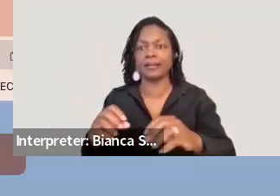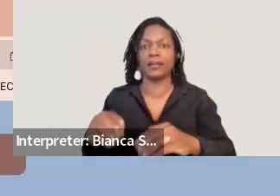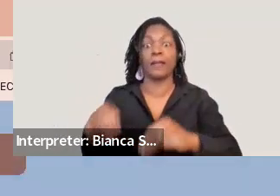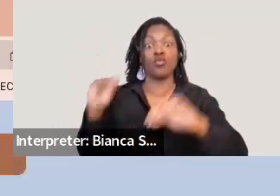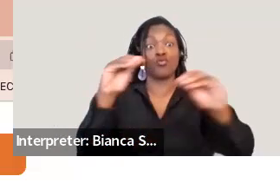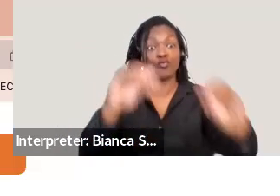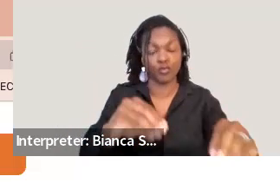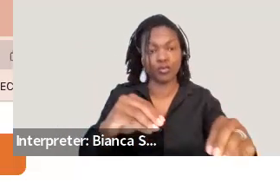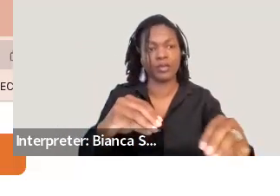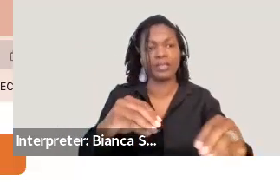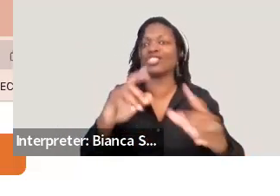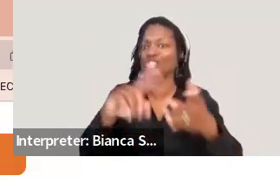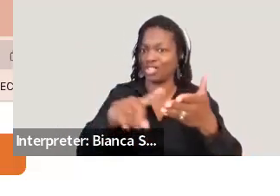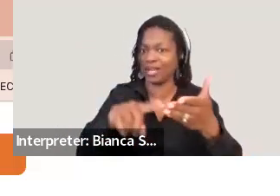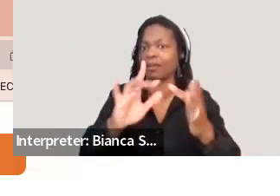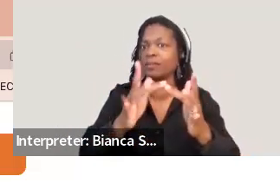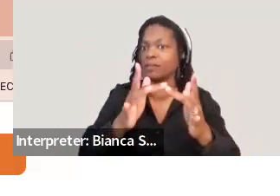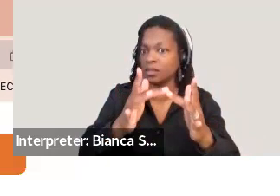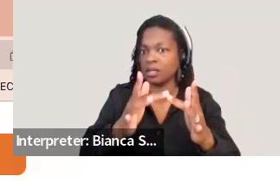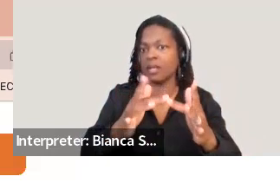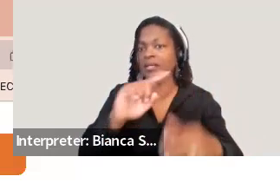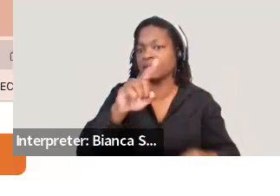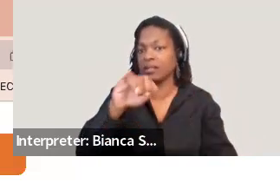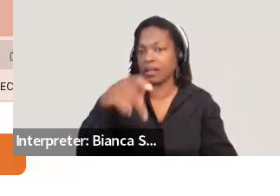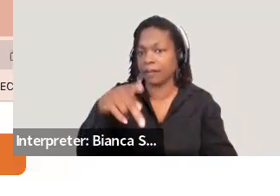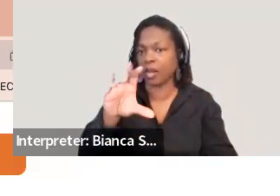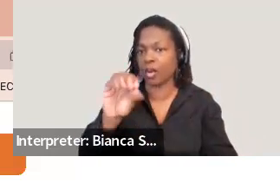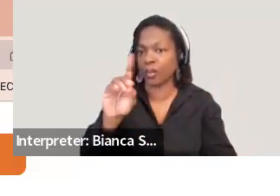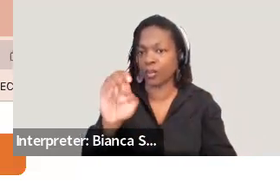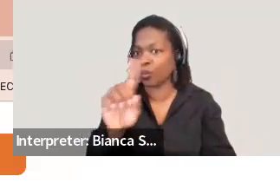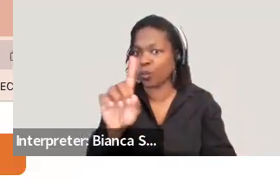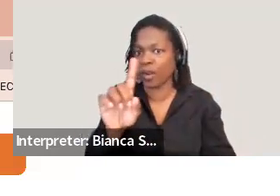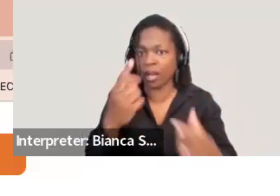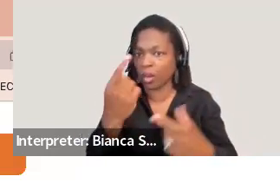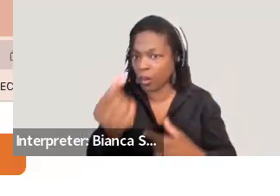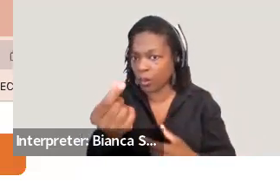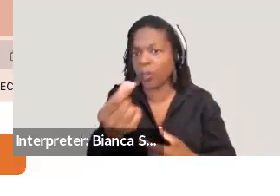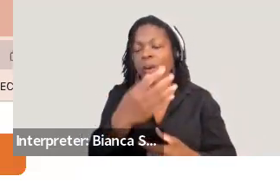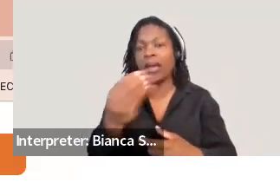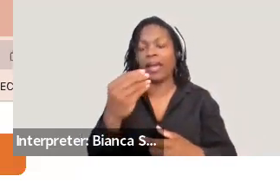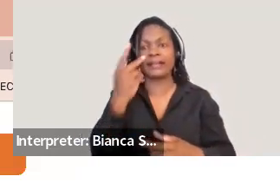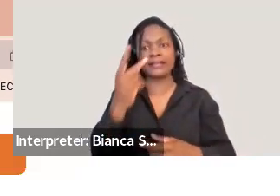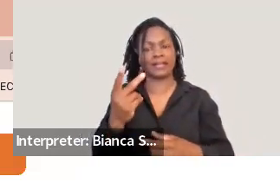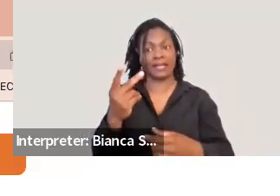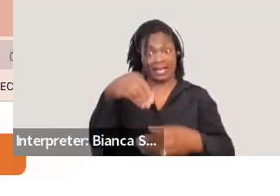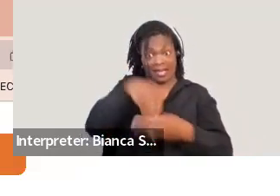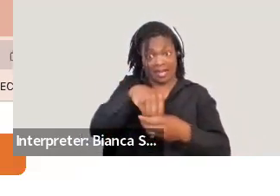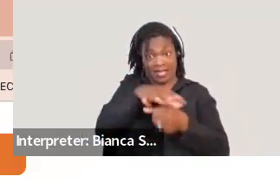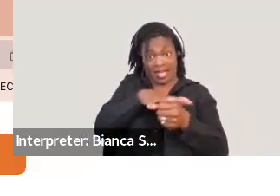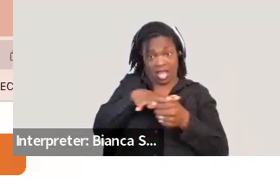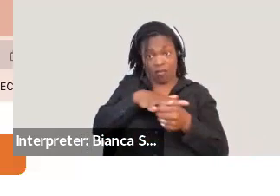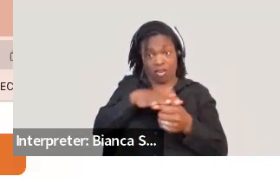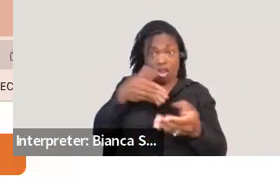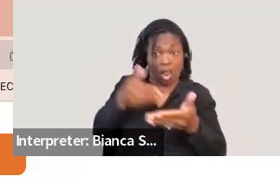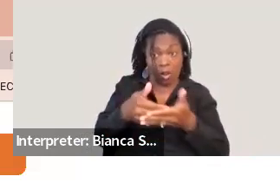certain things. They can type in a zip code and kind of broaden their search and find what is in the